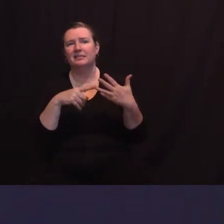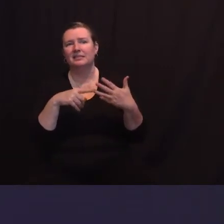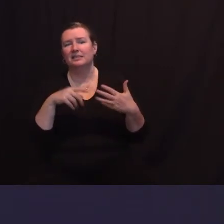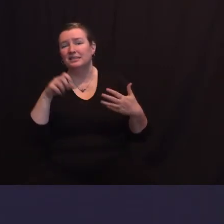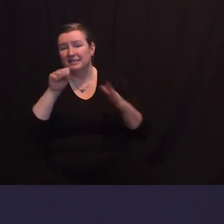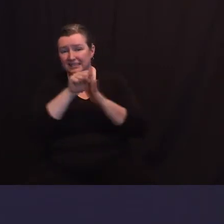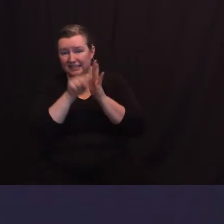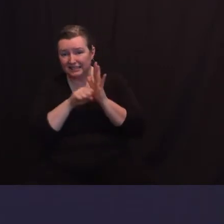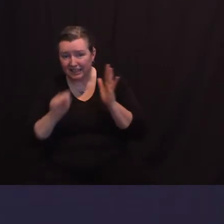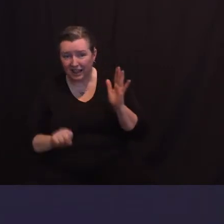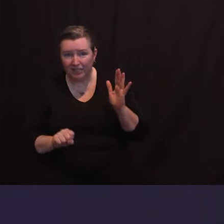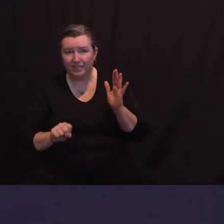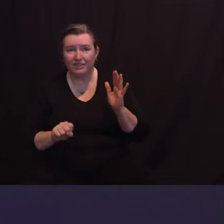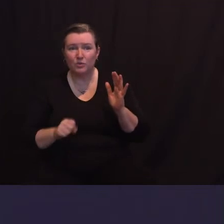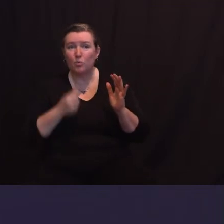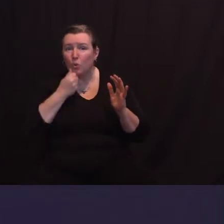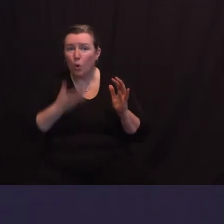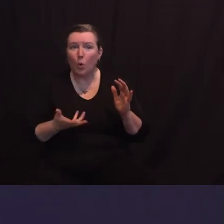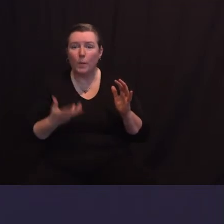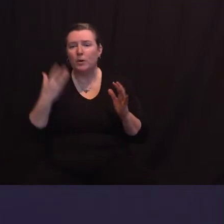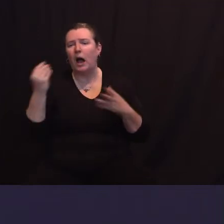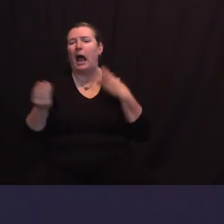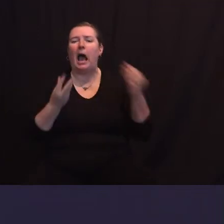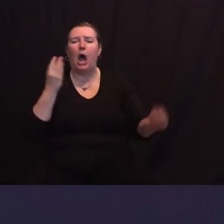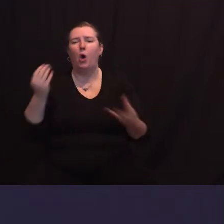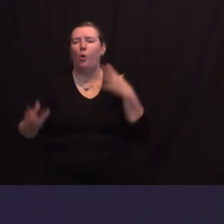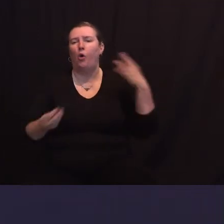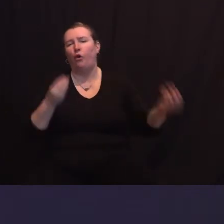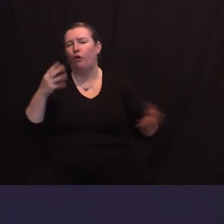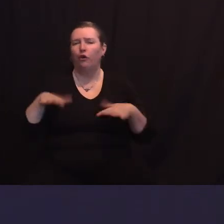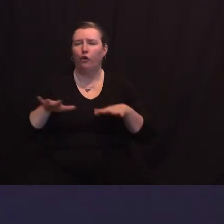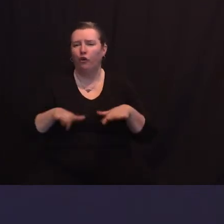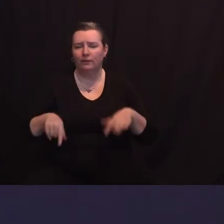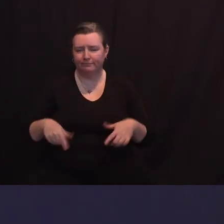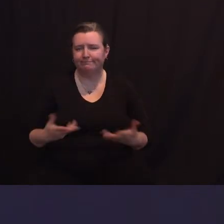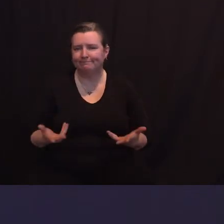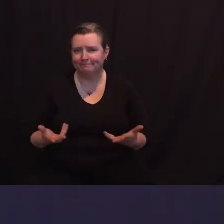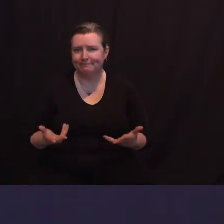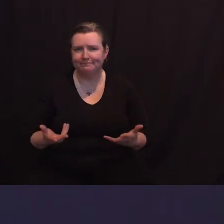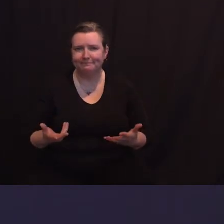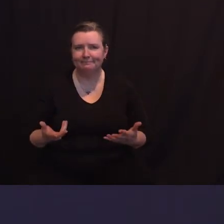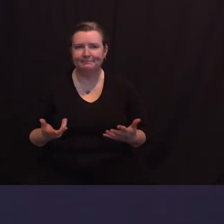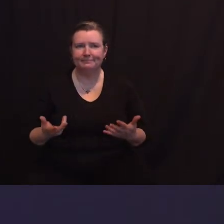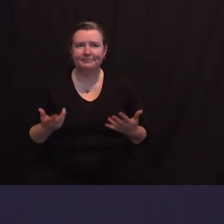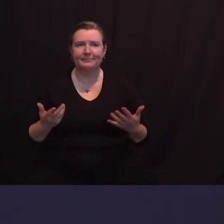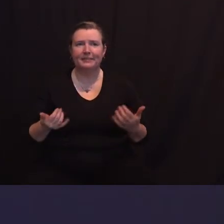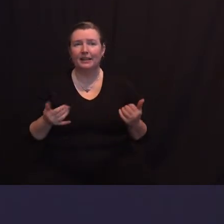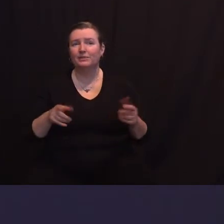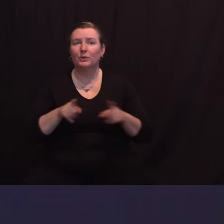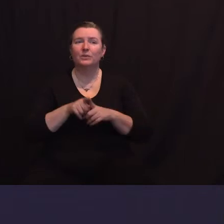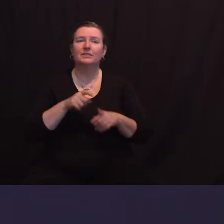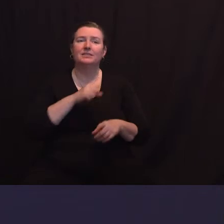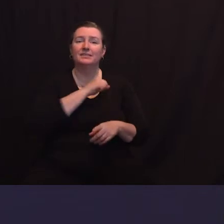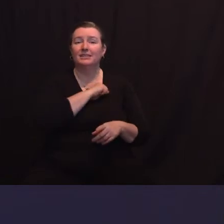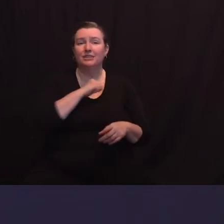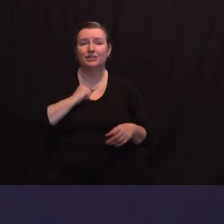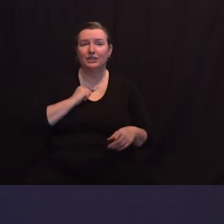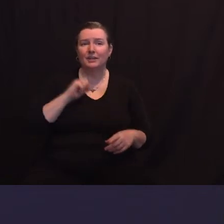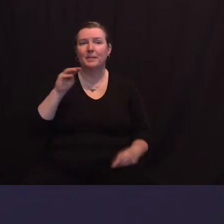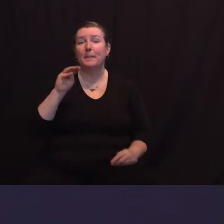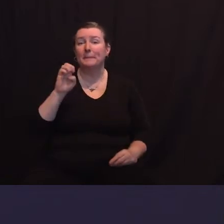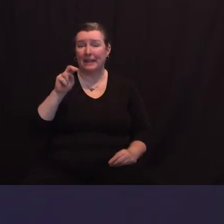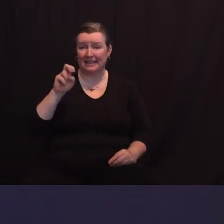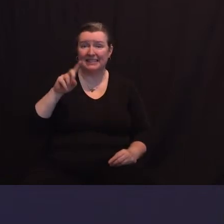be the case here either soon. Let me just give Senator Menendez a huge shout out at many levels, including